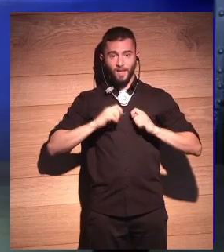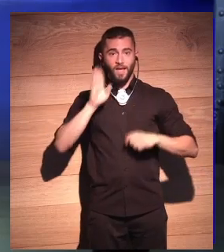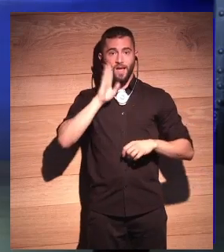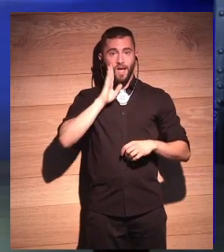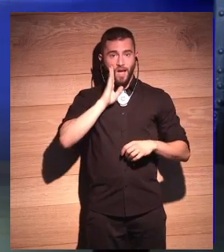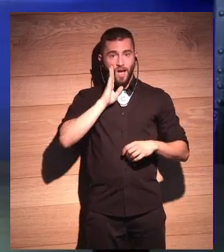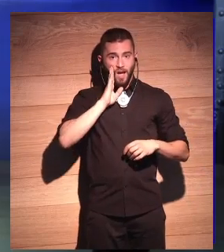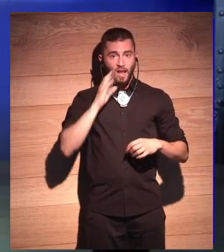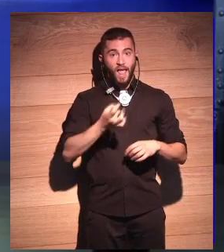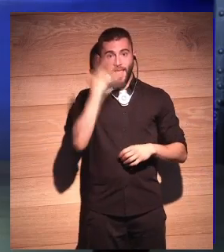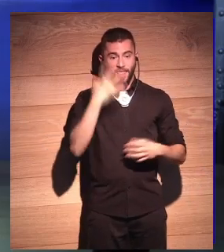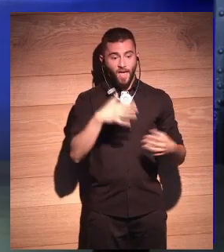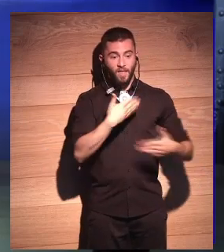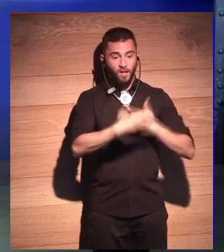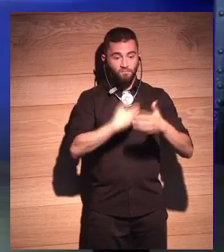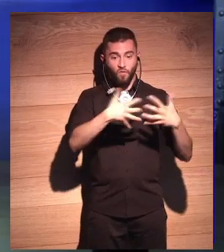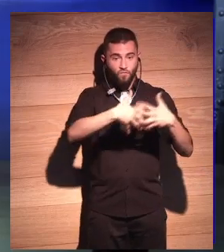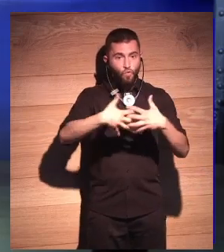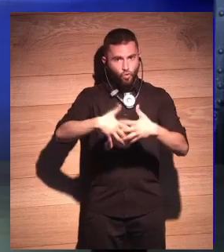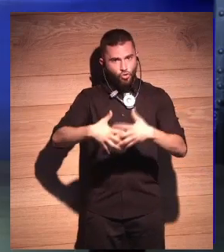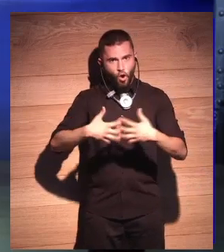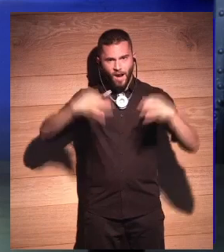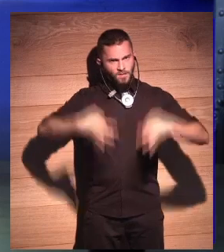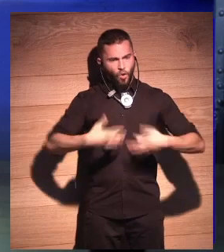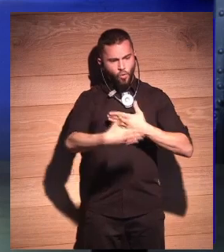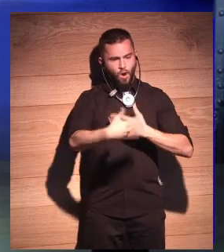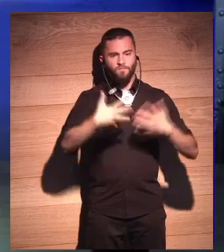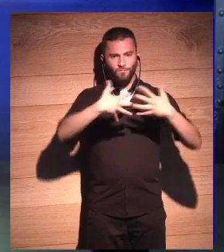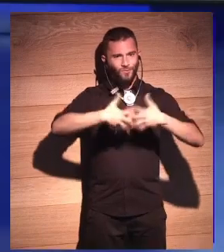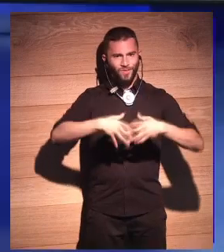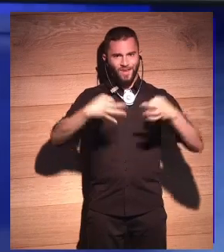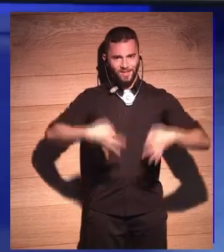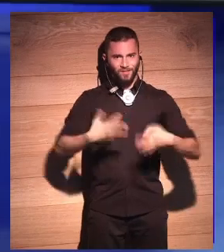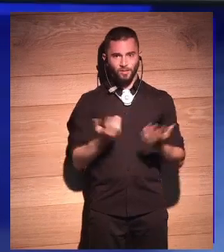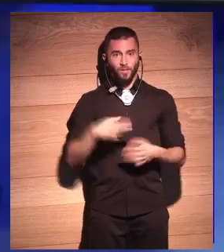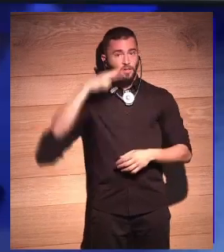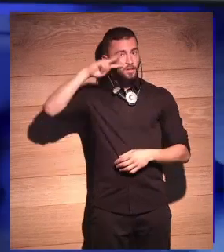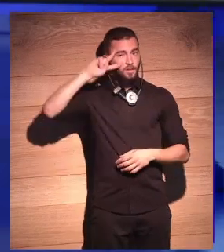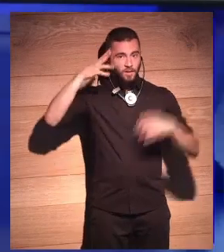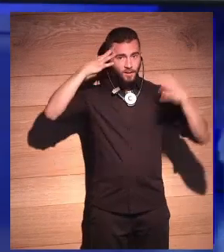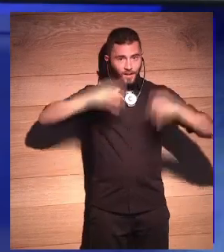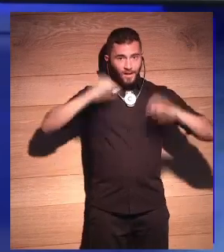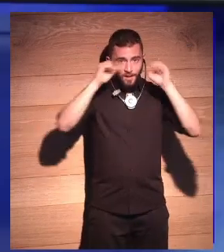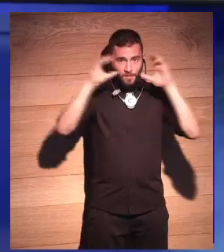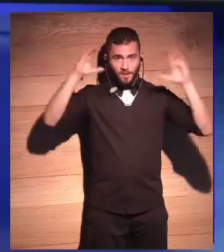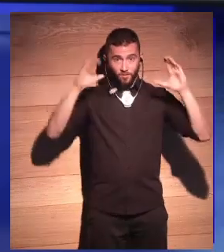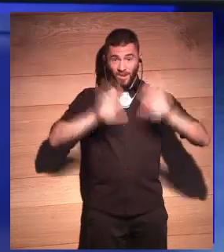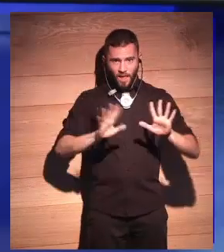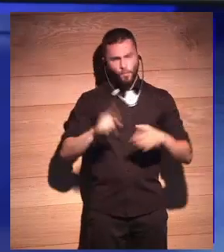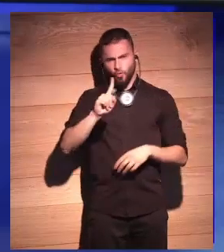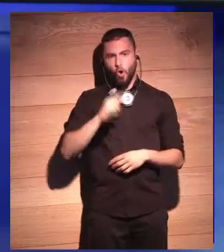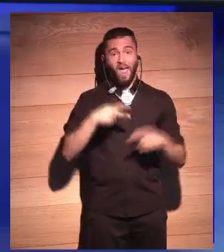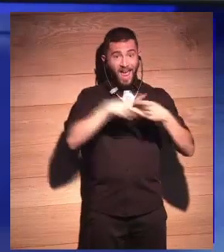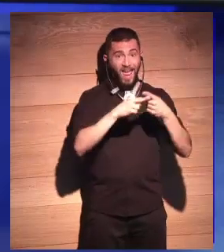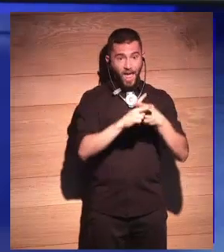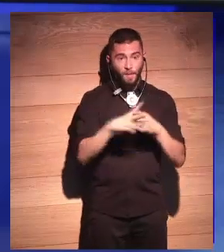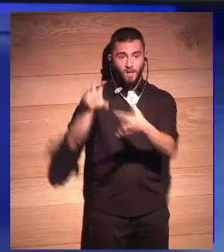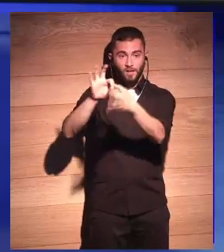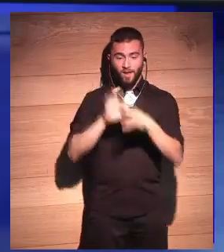don't just make VR experiences, we use VR as a tool for ourselves because it saves us time and money.